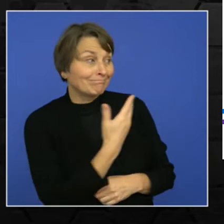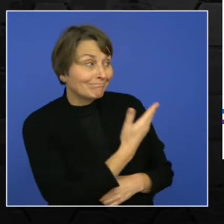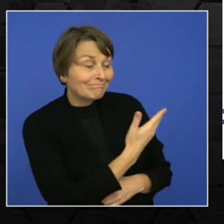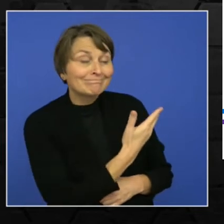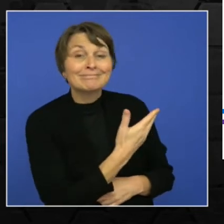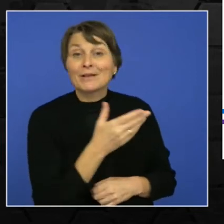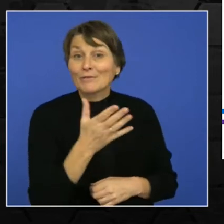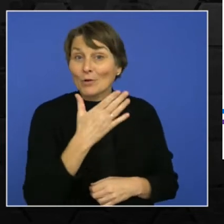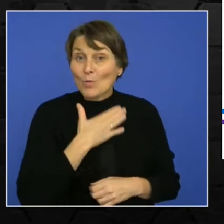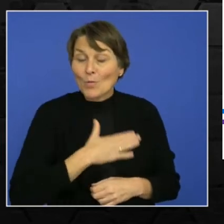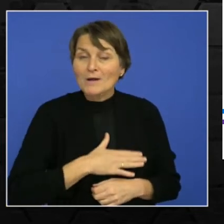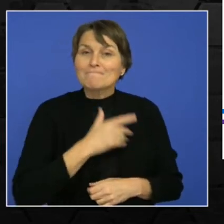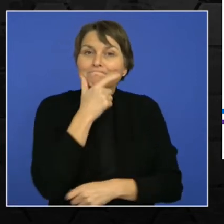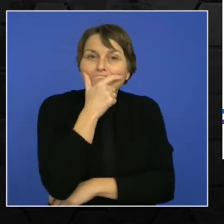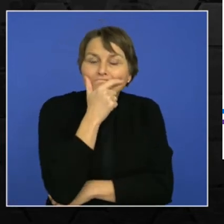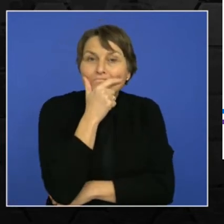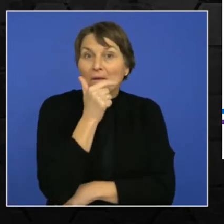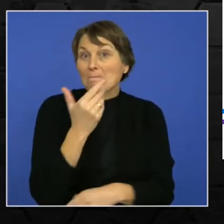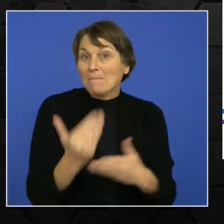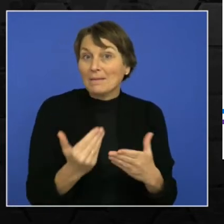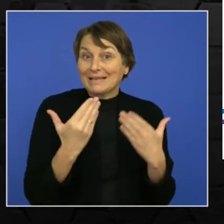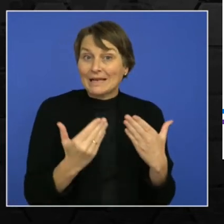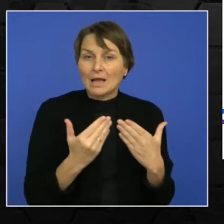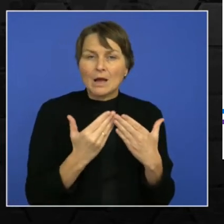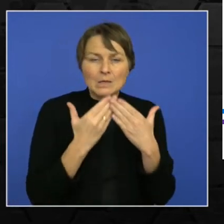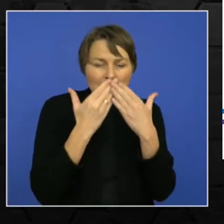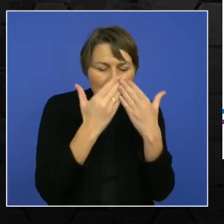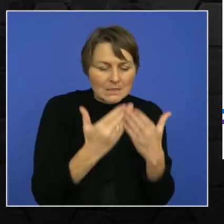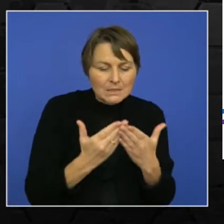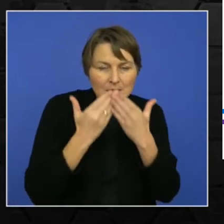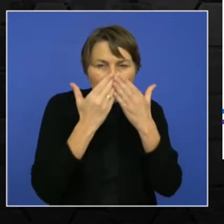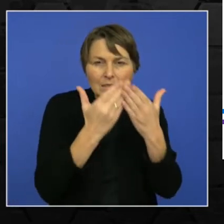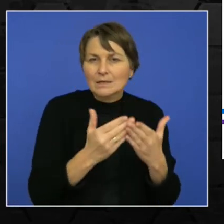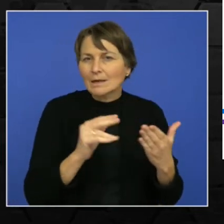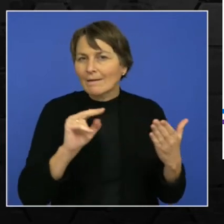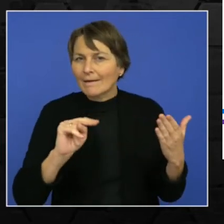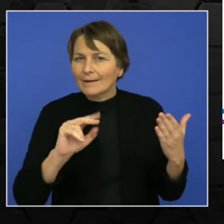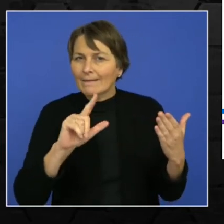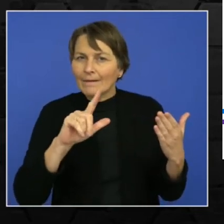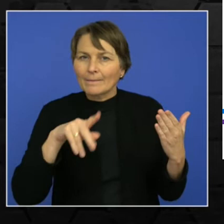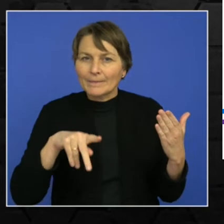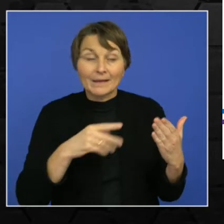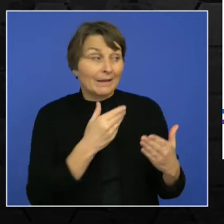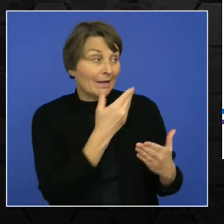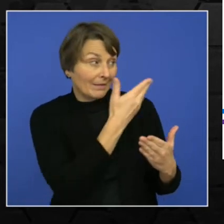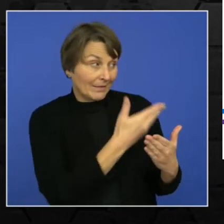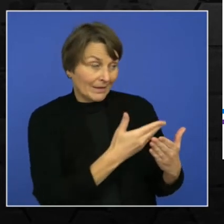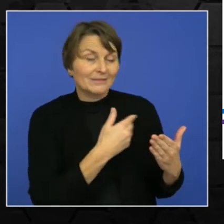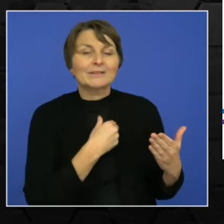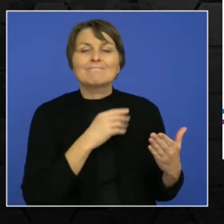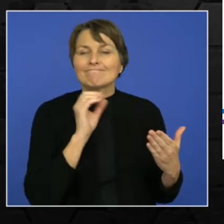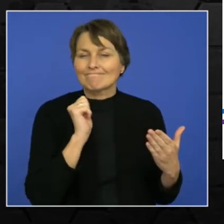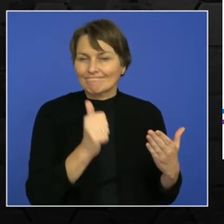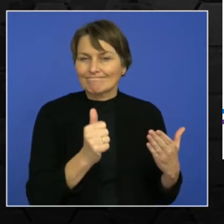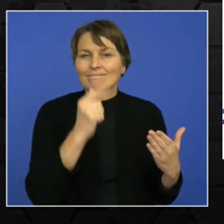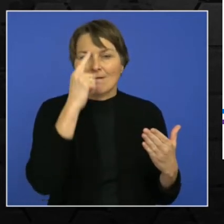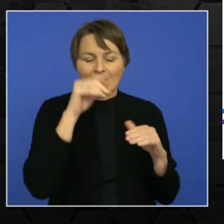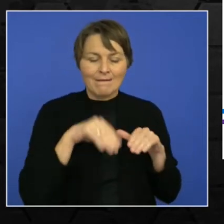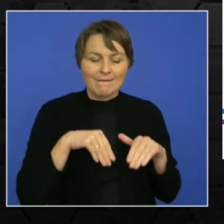you're already studying NLP, you can prepare for these sort of things. You need to design and develop NLP